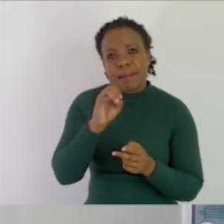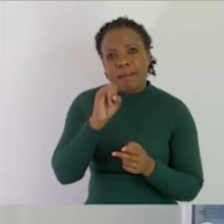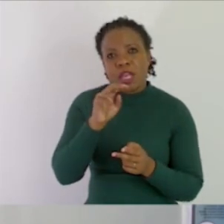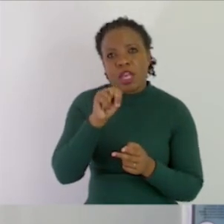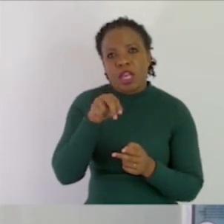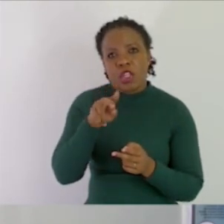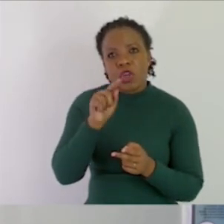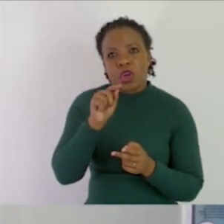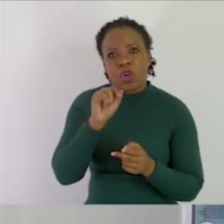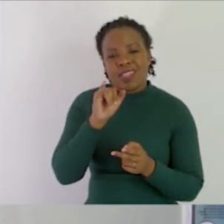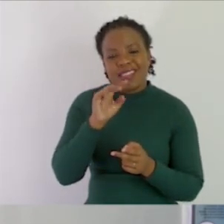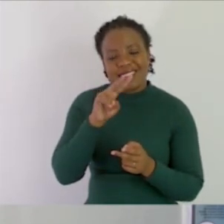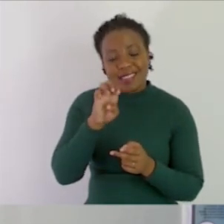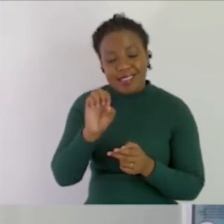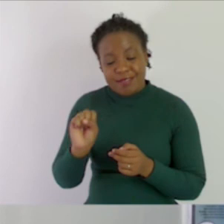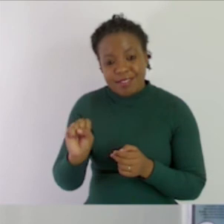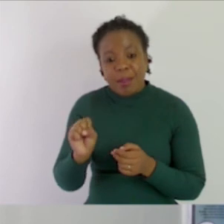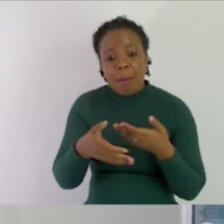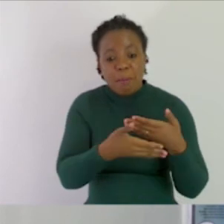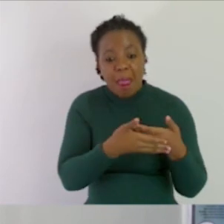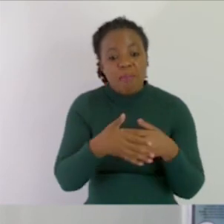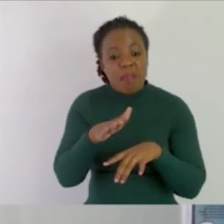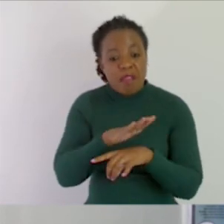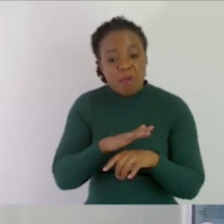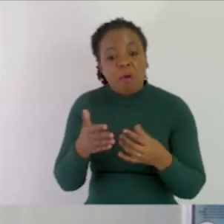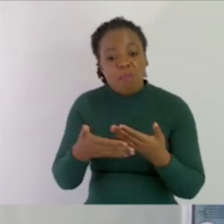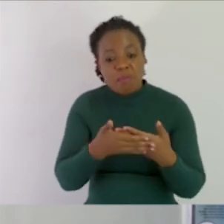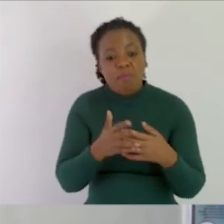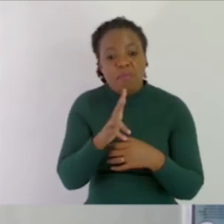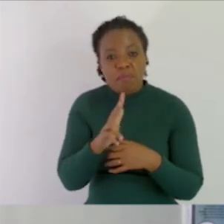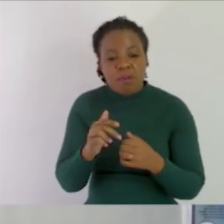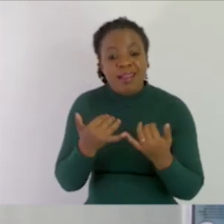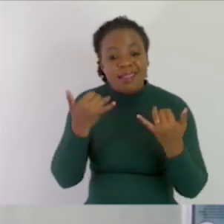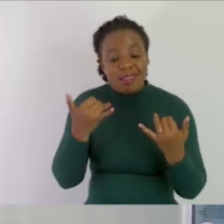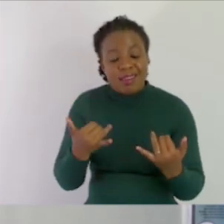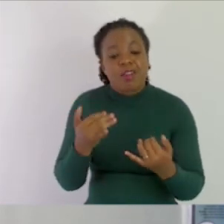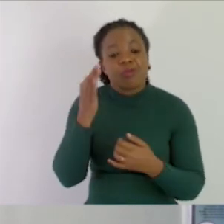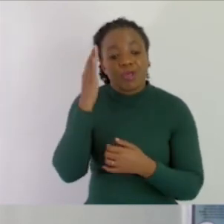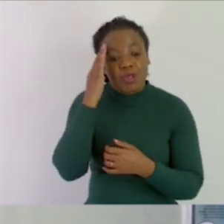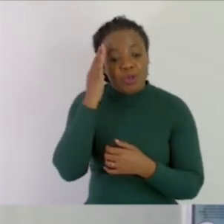I want to understand that you are now able to identify